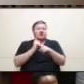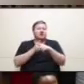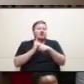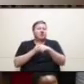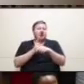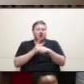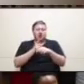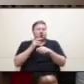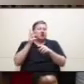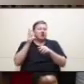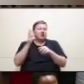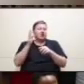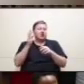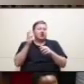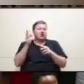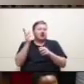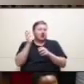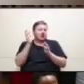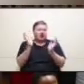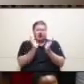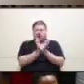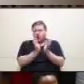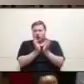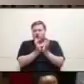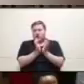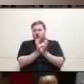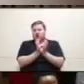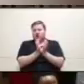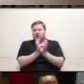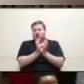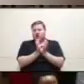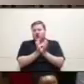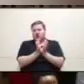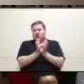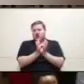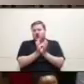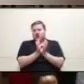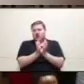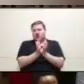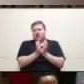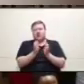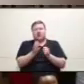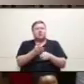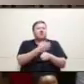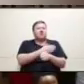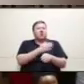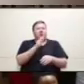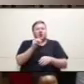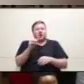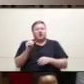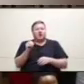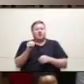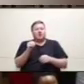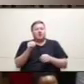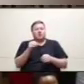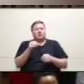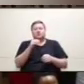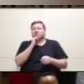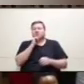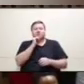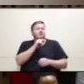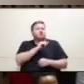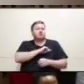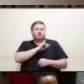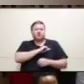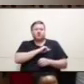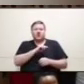disciplinary hearing outcomes, which were favoring the substantive MM. And then the